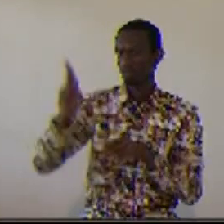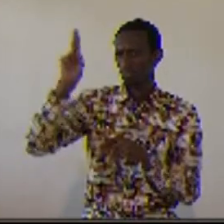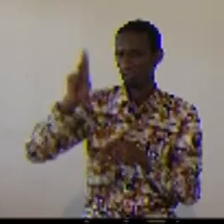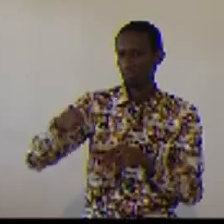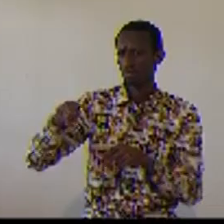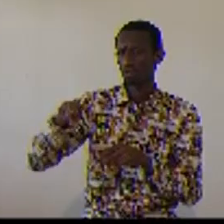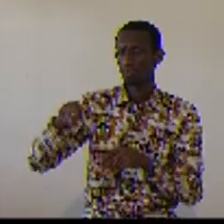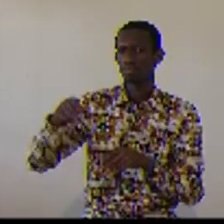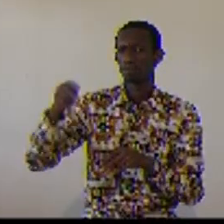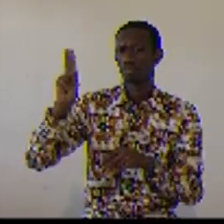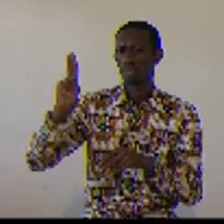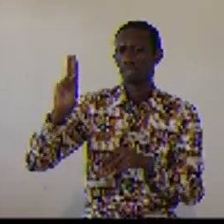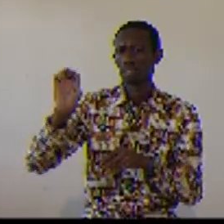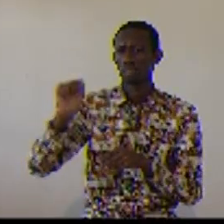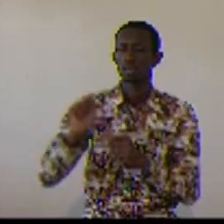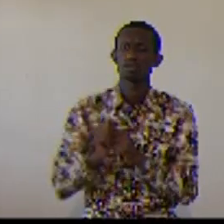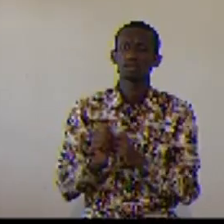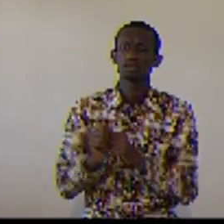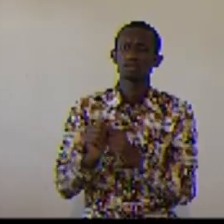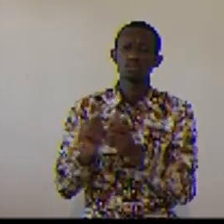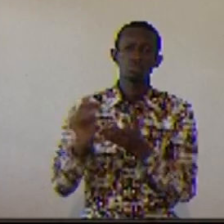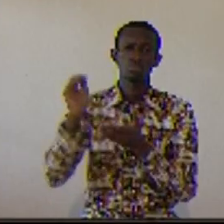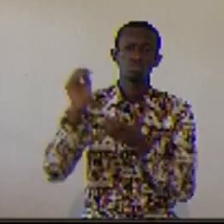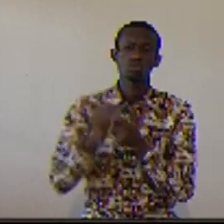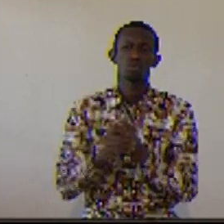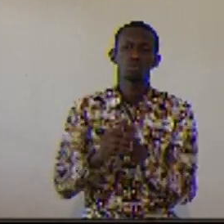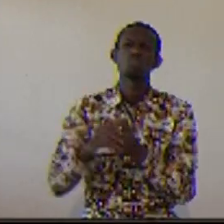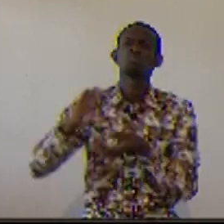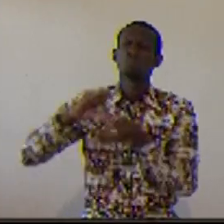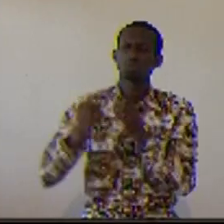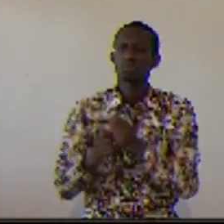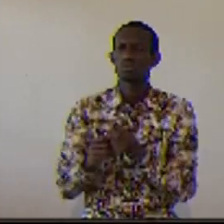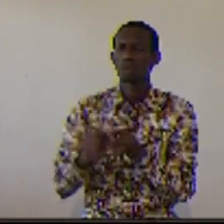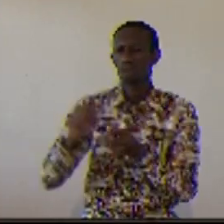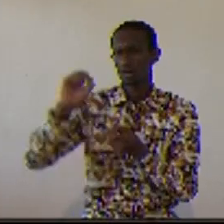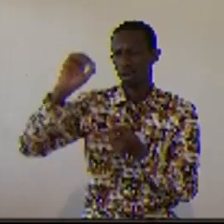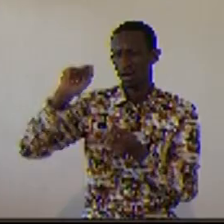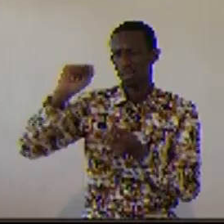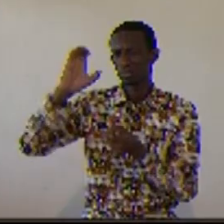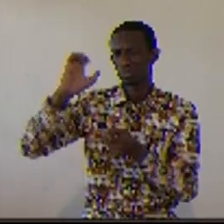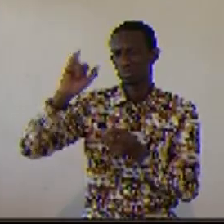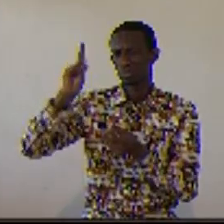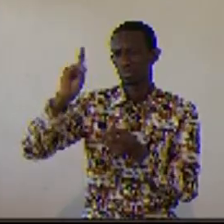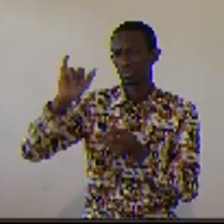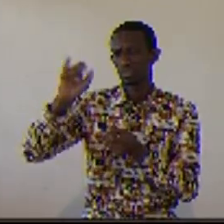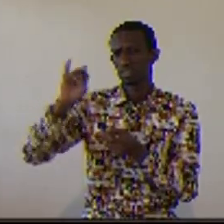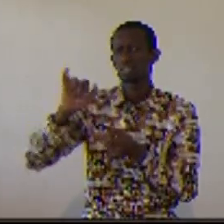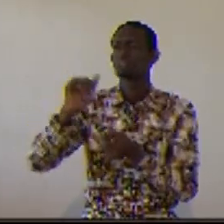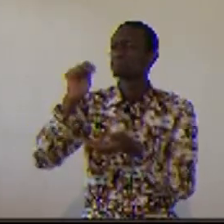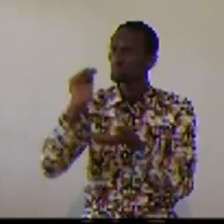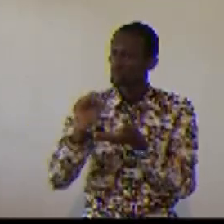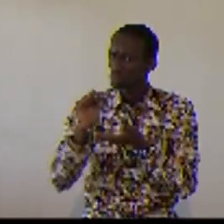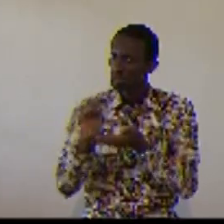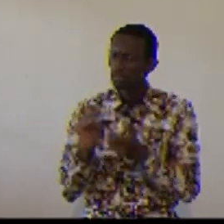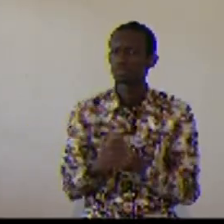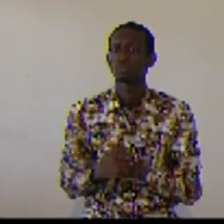means ethanol with a high value, it means it is the lowest acidic. And this ethanoic acid with the